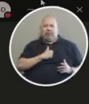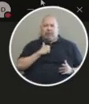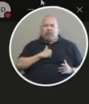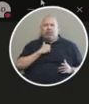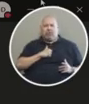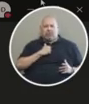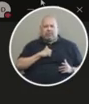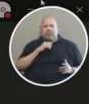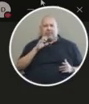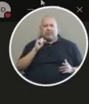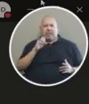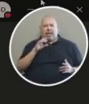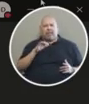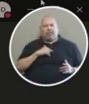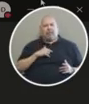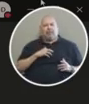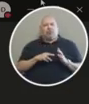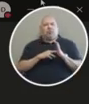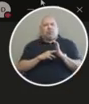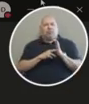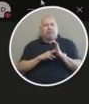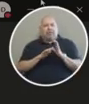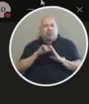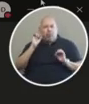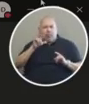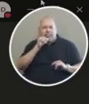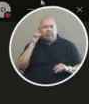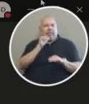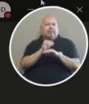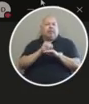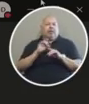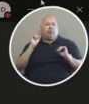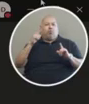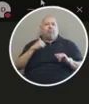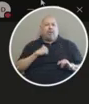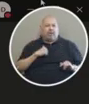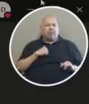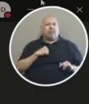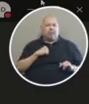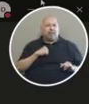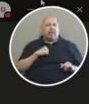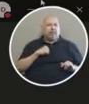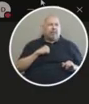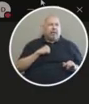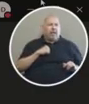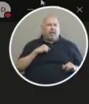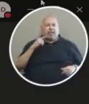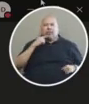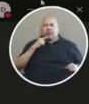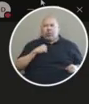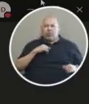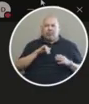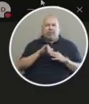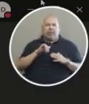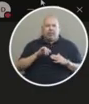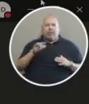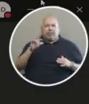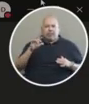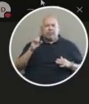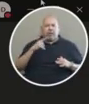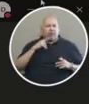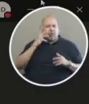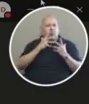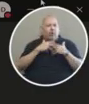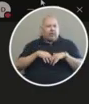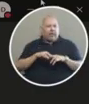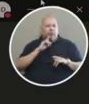apologies. Representative Schwartzbein woke me up late last night, and I told him, and then he started hearing noise. I said, well, I thought I'd work